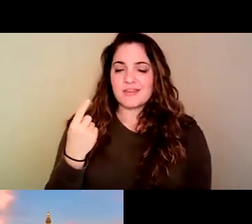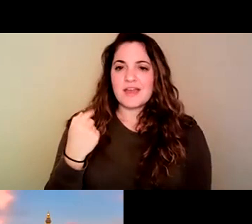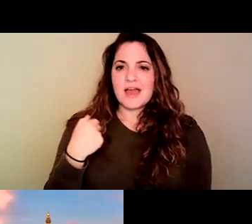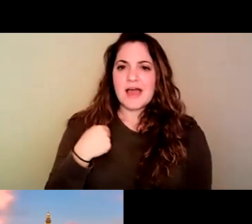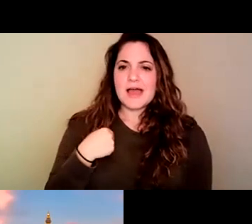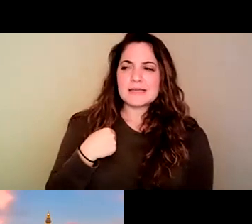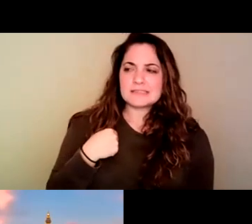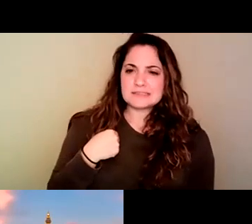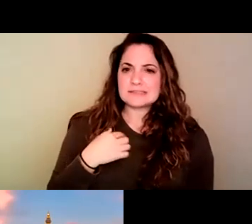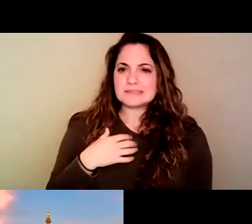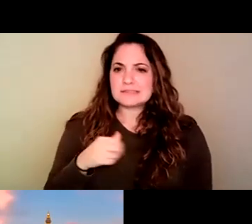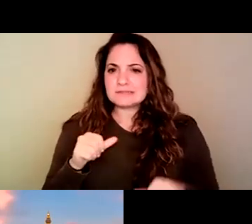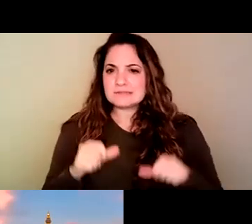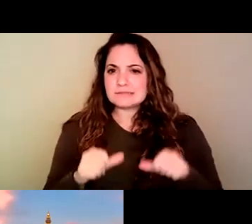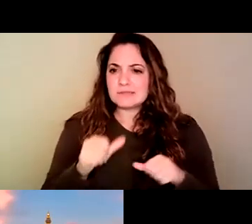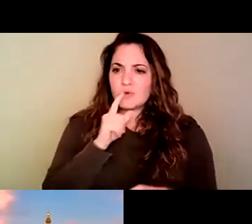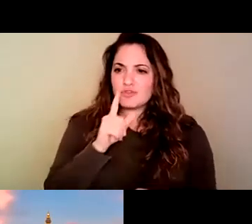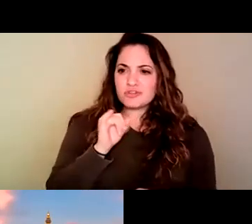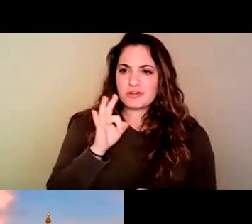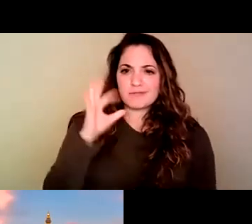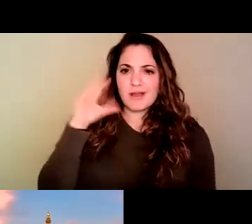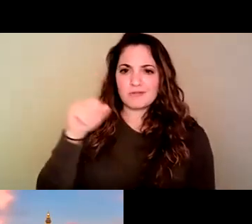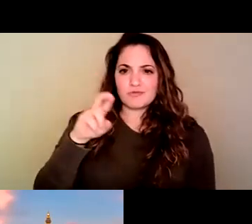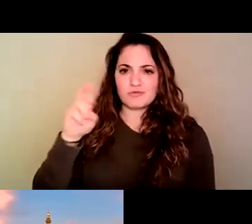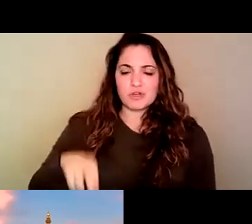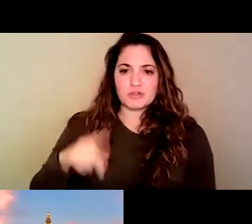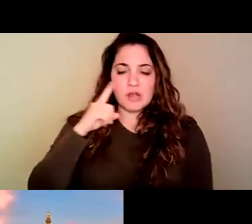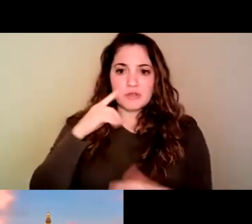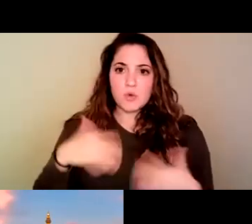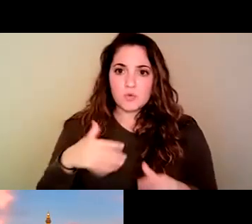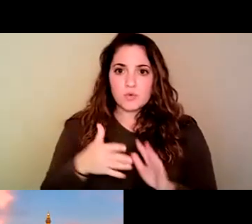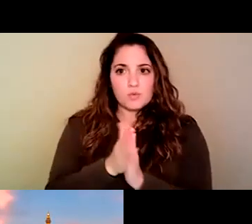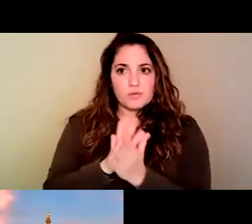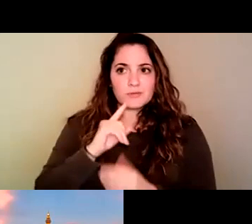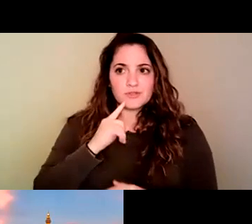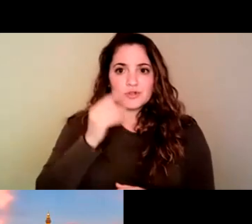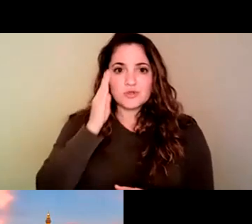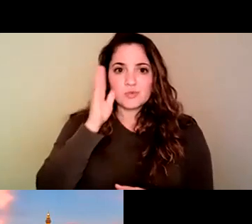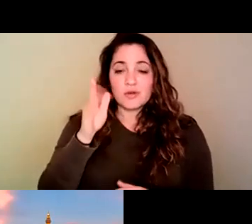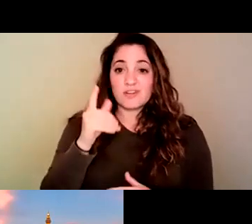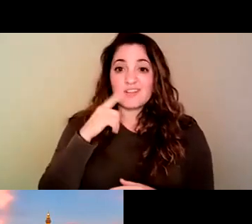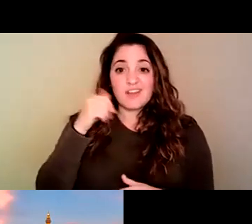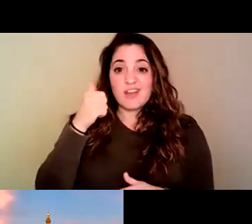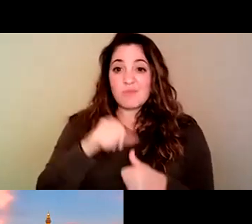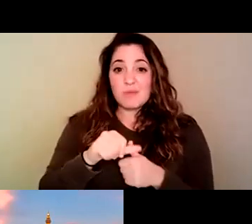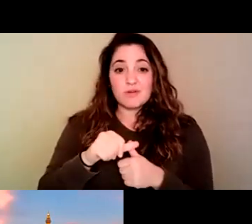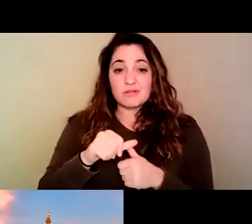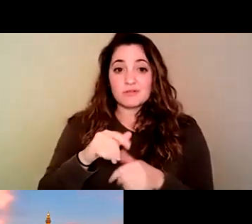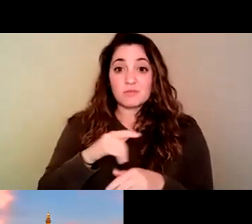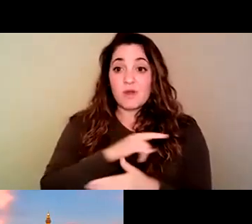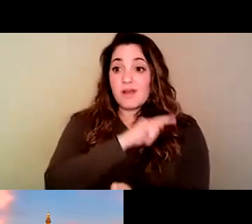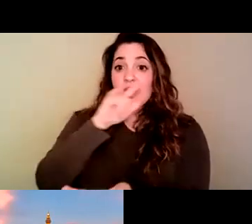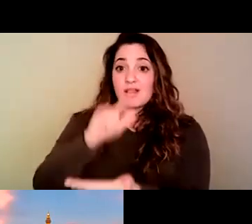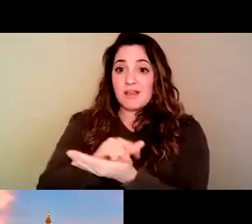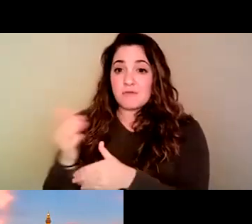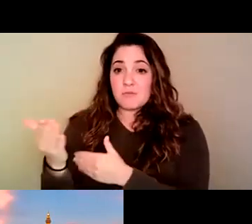hesitation about going. I thought things might get serious. It was an early morning flight. When we landed, they